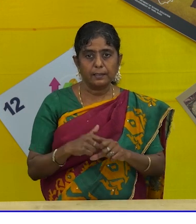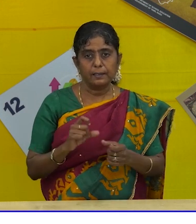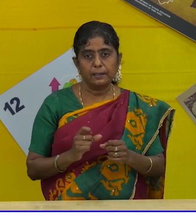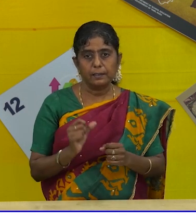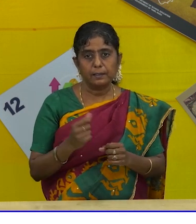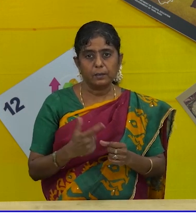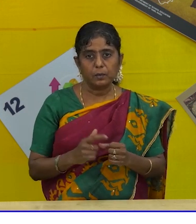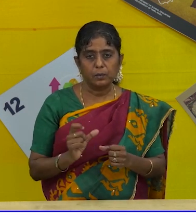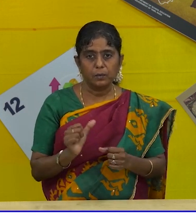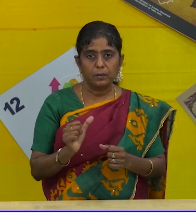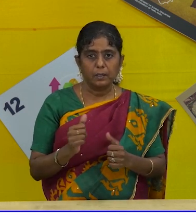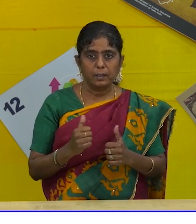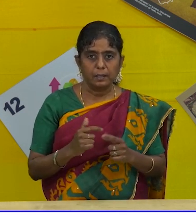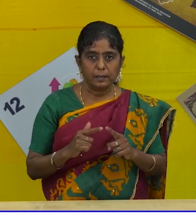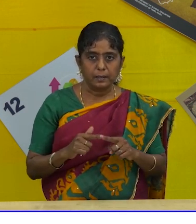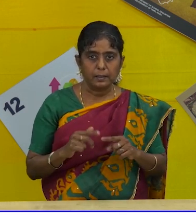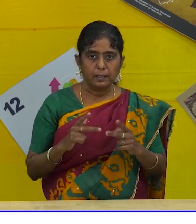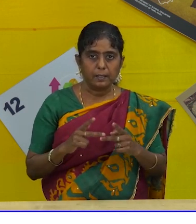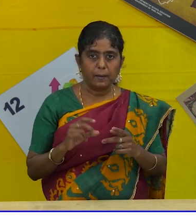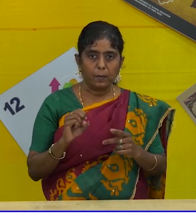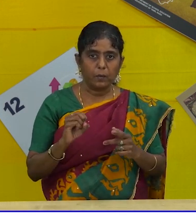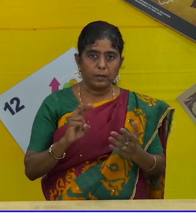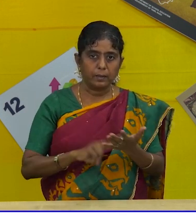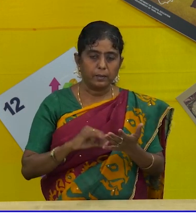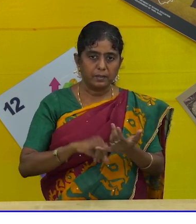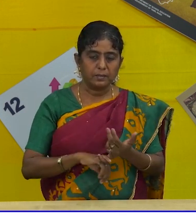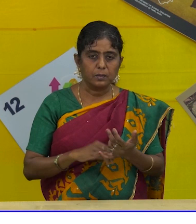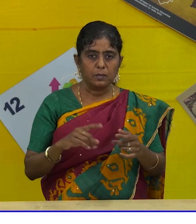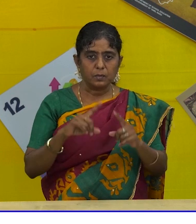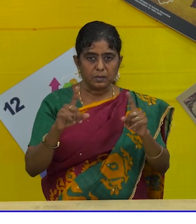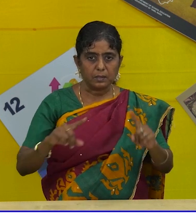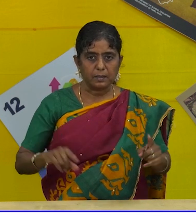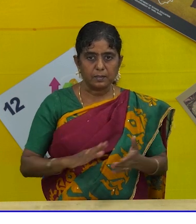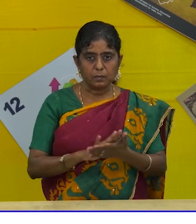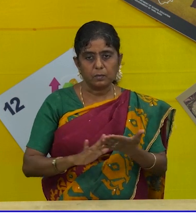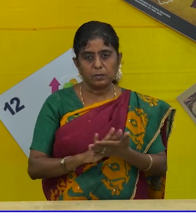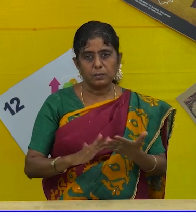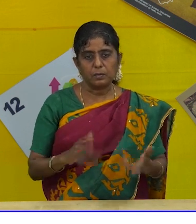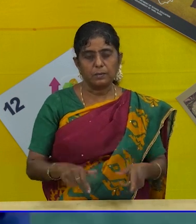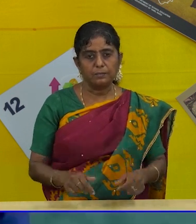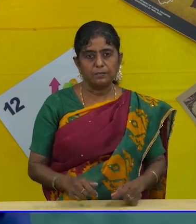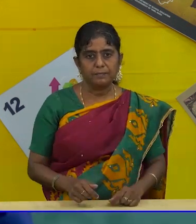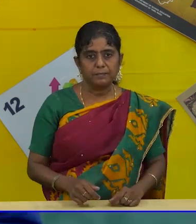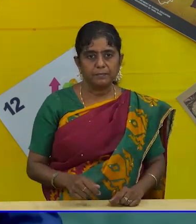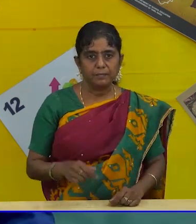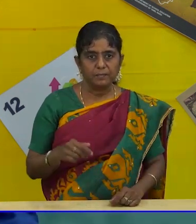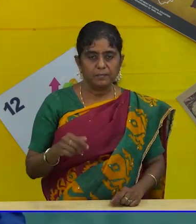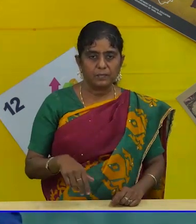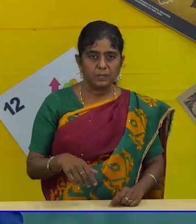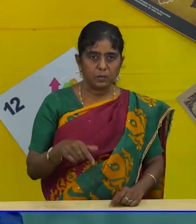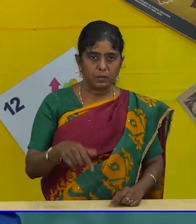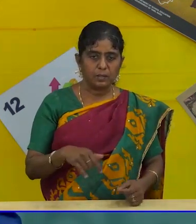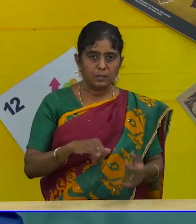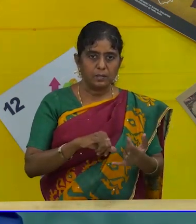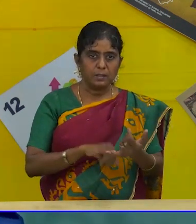equations. So, the system has no solution. So, when a system